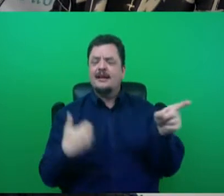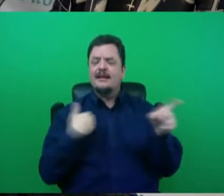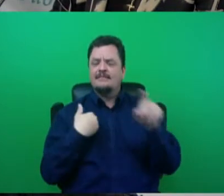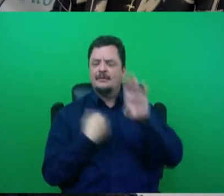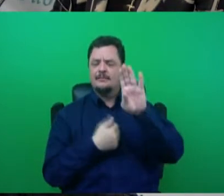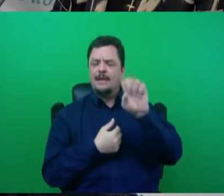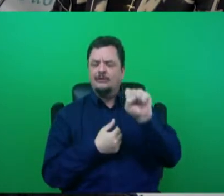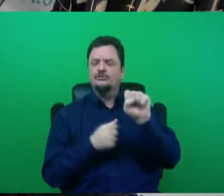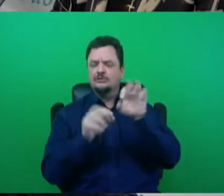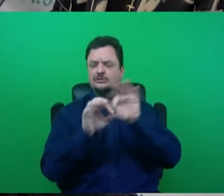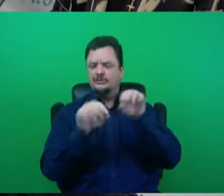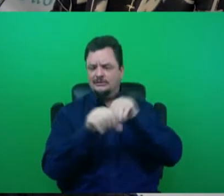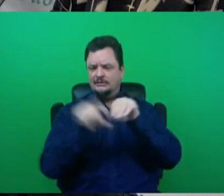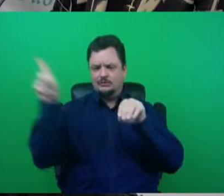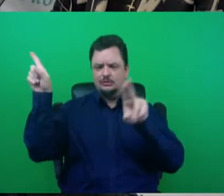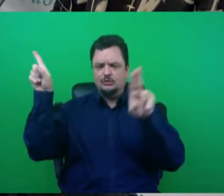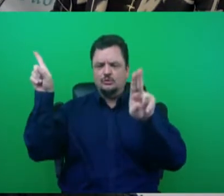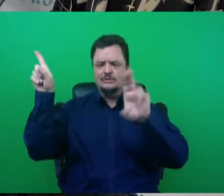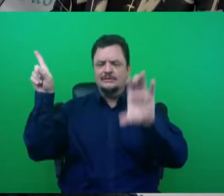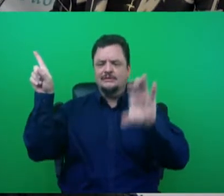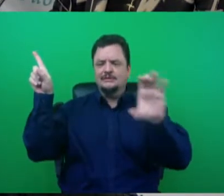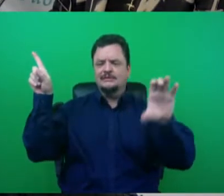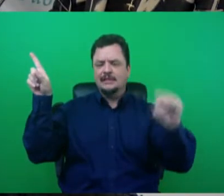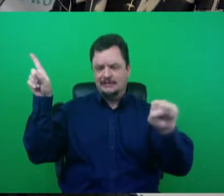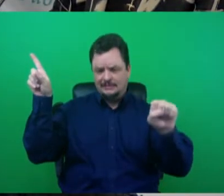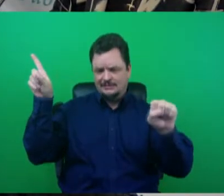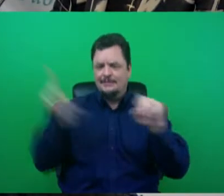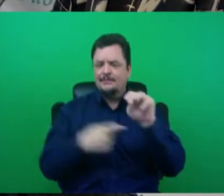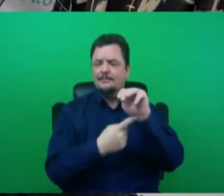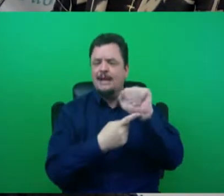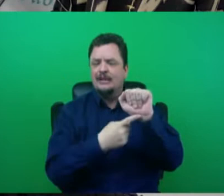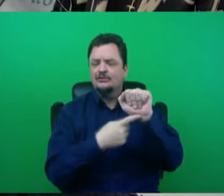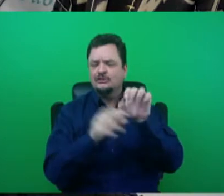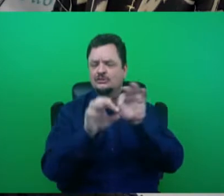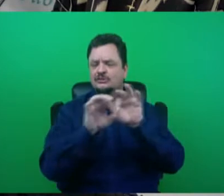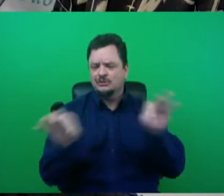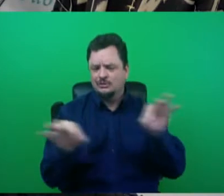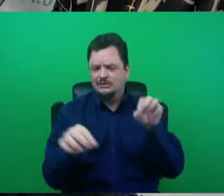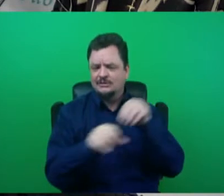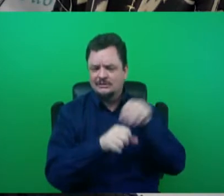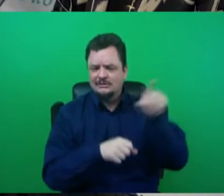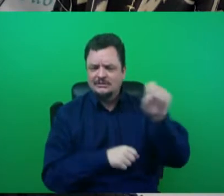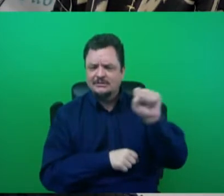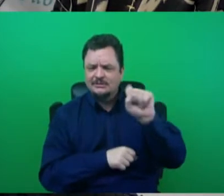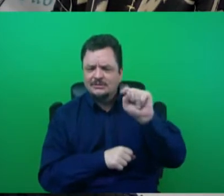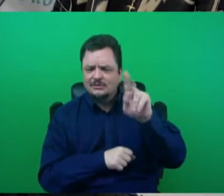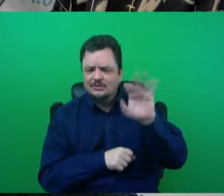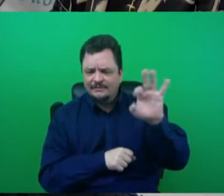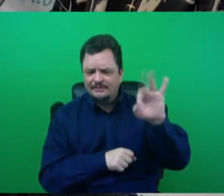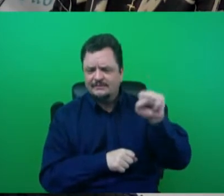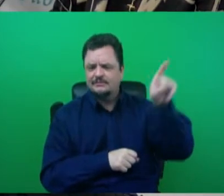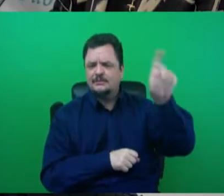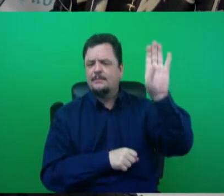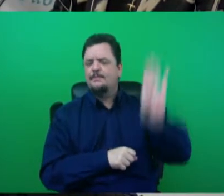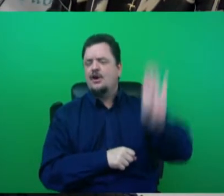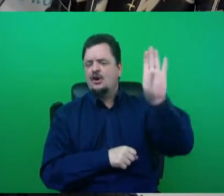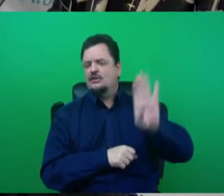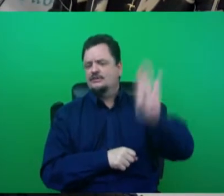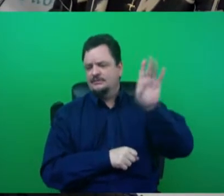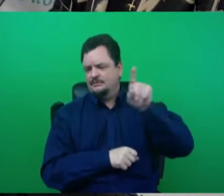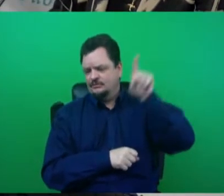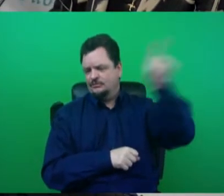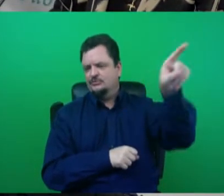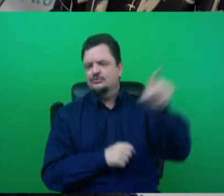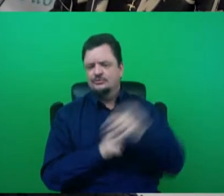University of Medicine in Boston. She is also a graduate of the UCCS College of Business Leadership Development